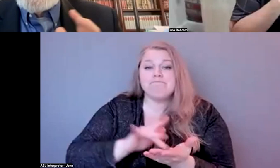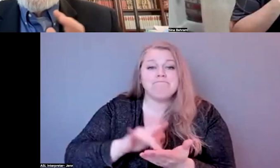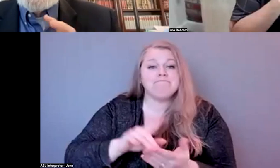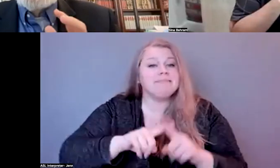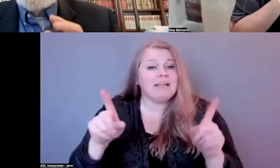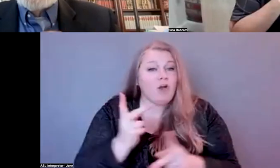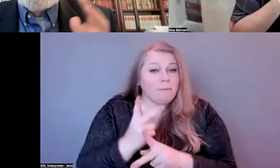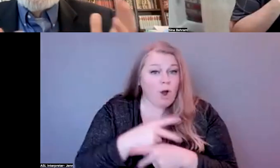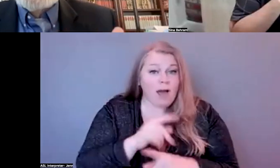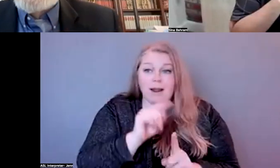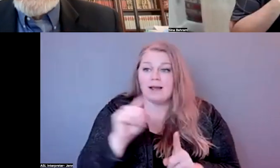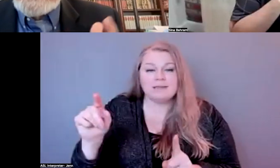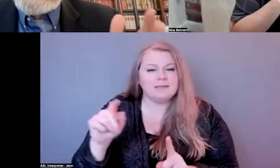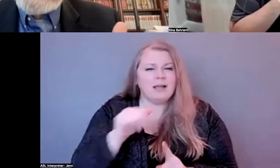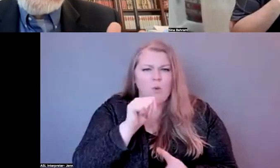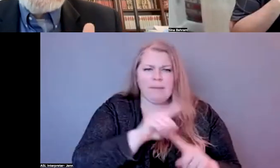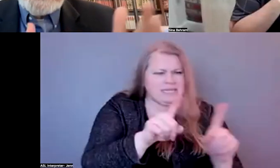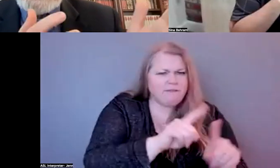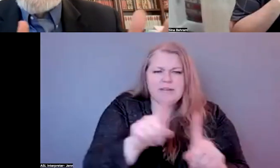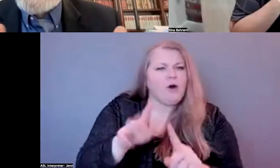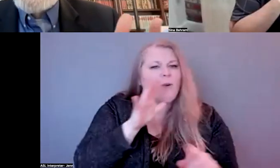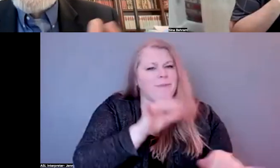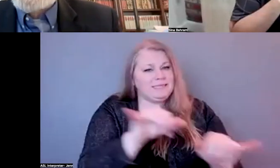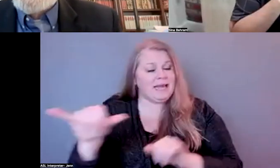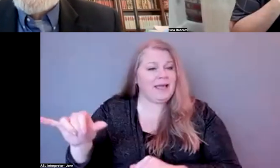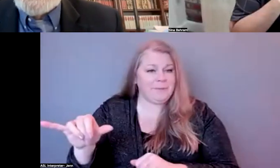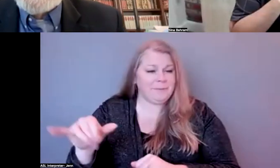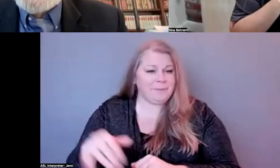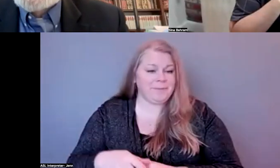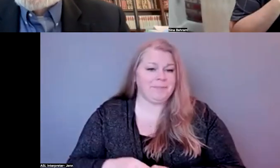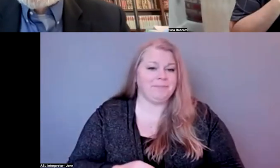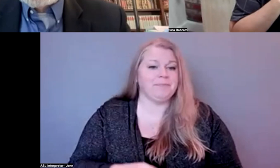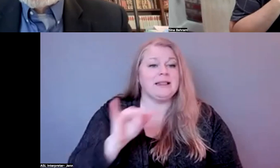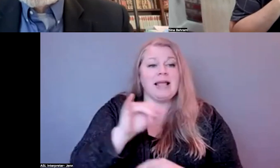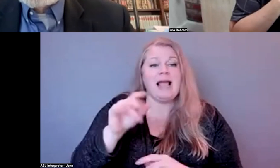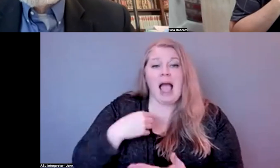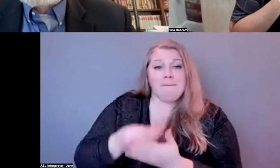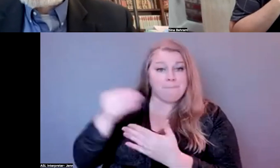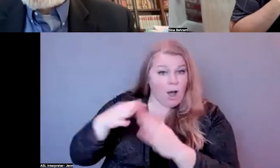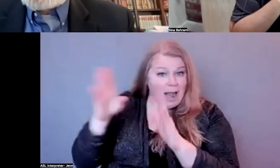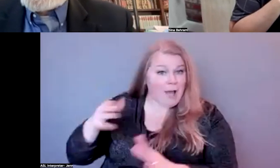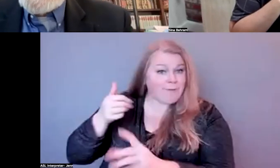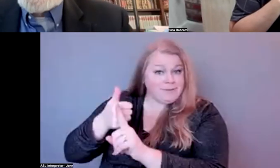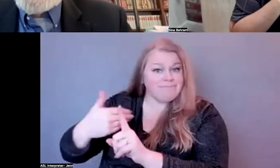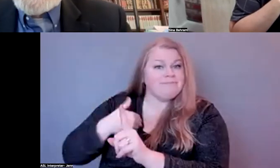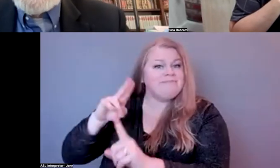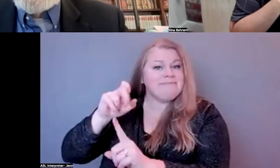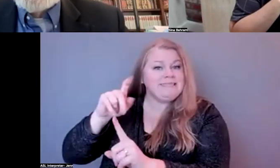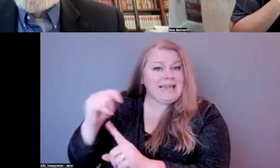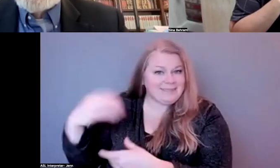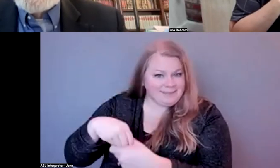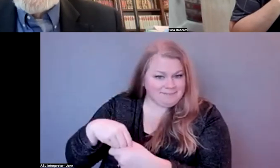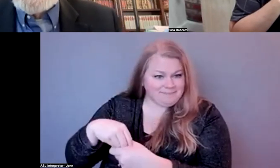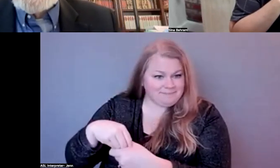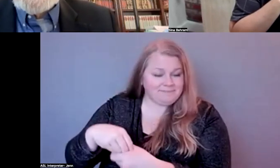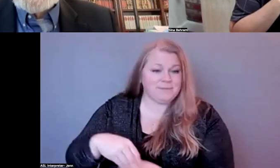wouldn't all have like completely different. I bought the house, it had a Nest thermostat in it. And after freezing for